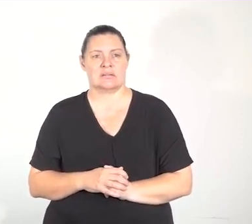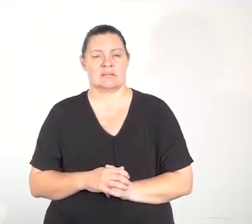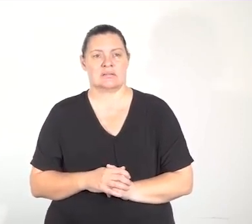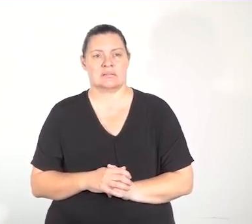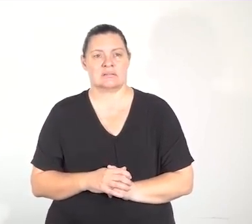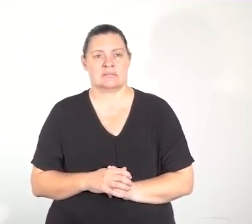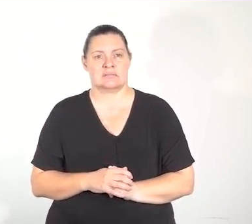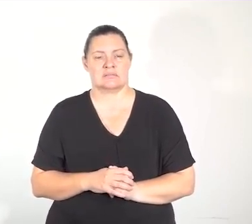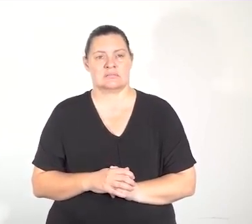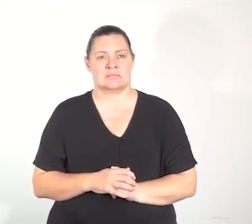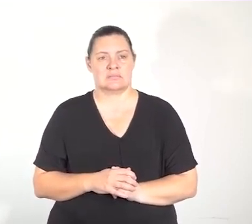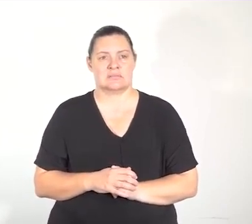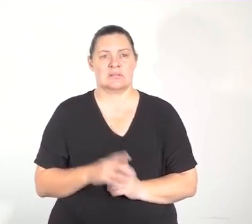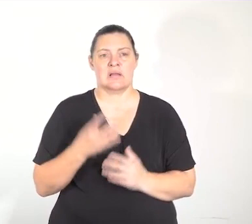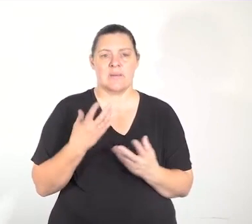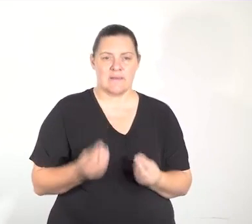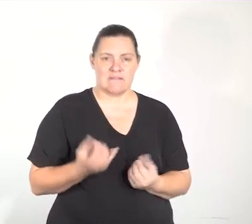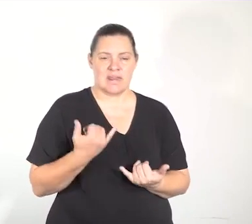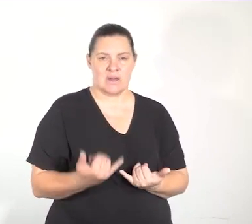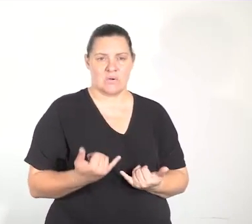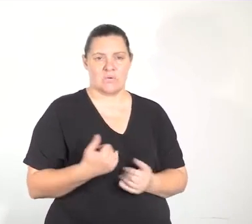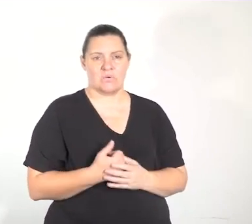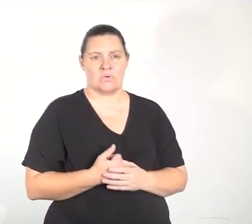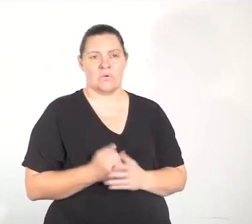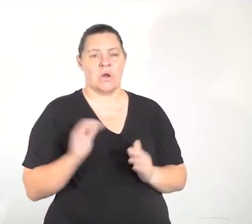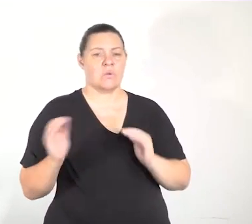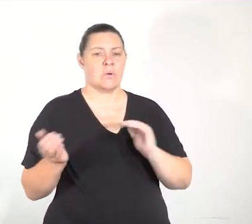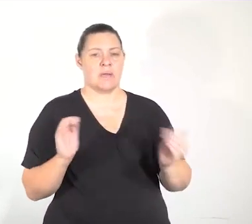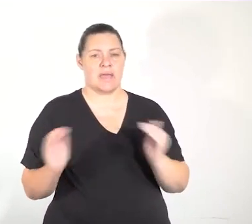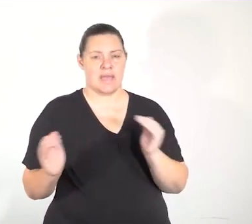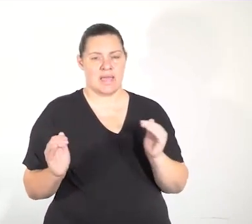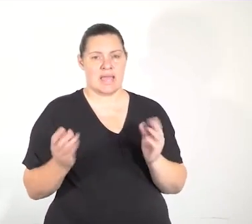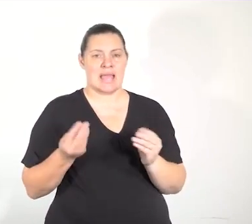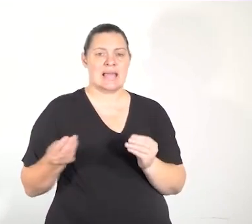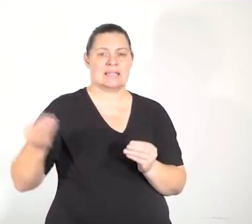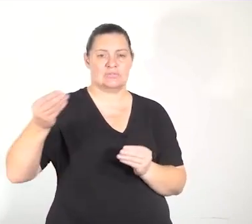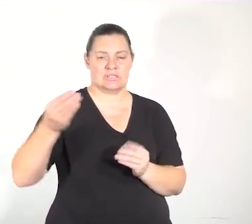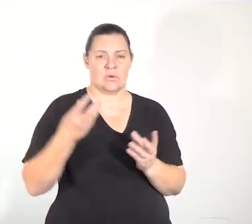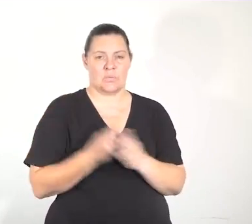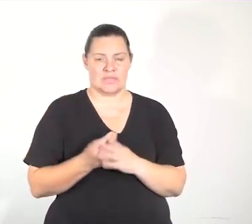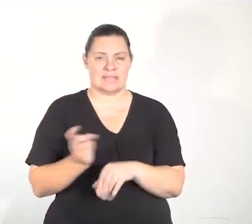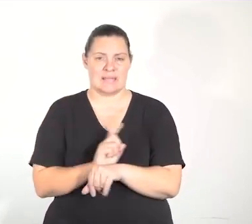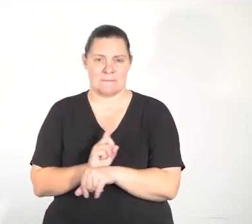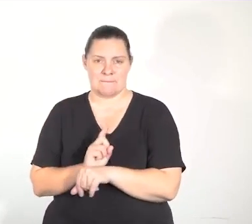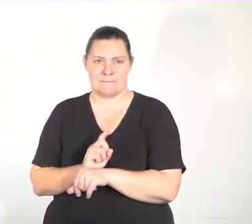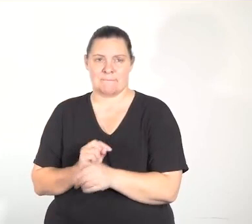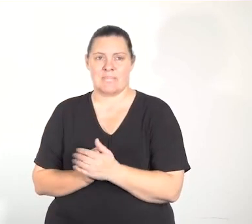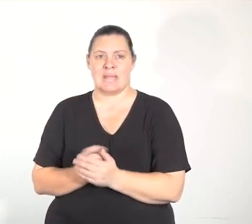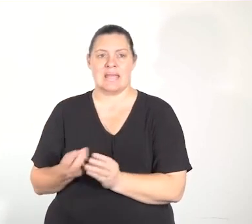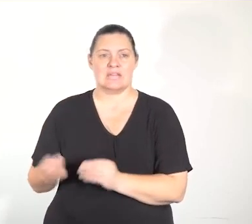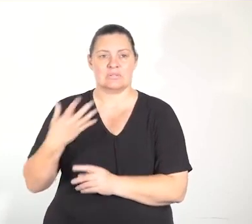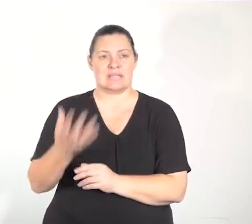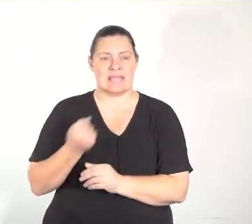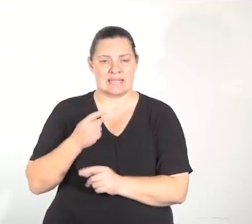are looking at the rate for this question, we are now comparing the interest with the period. And the interest that